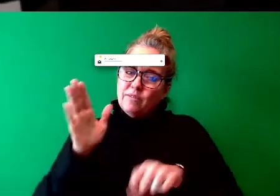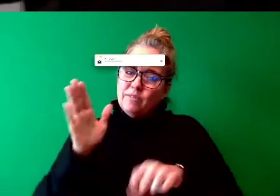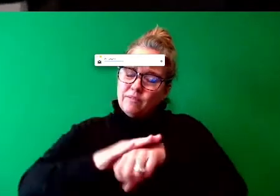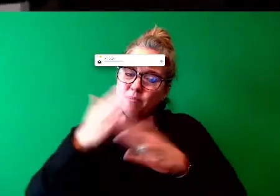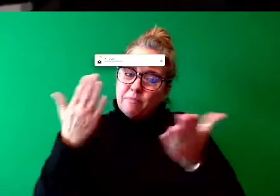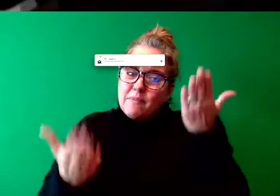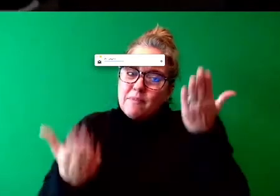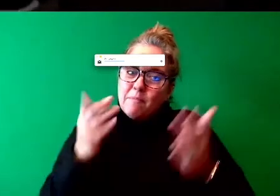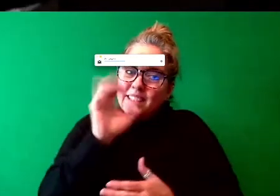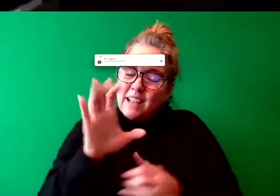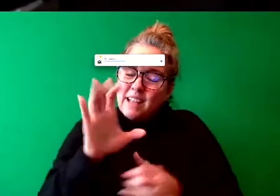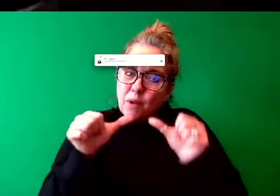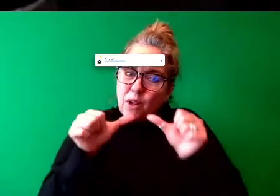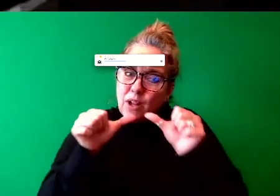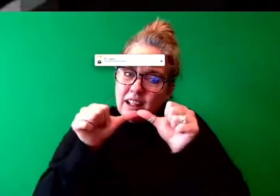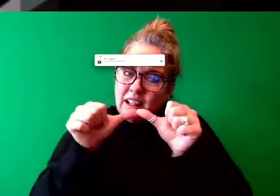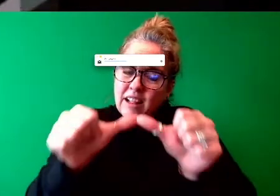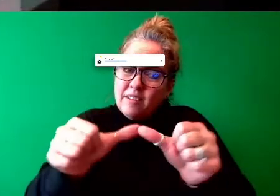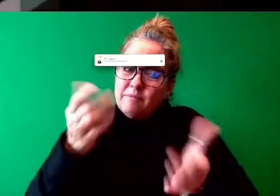potentially through December.